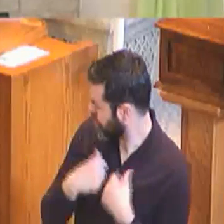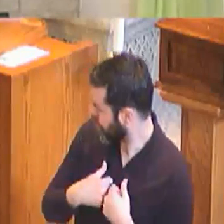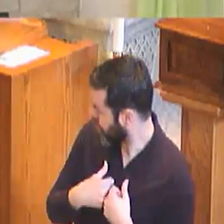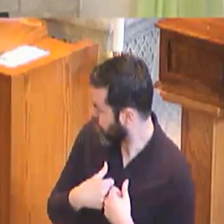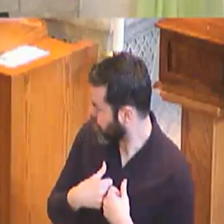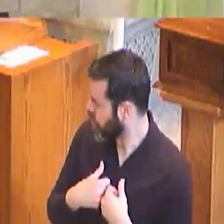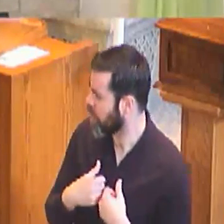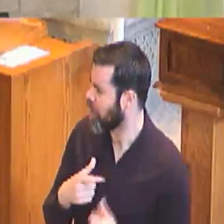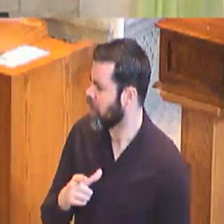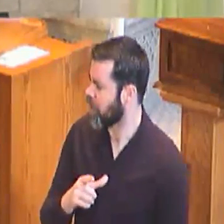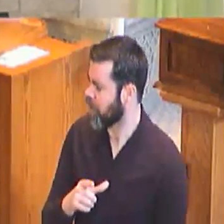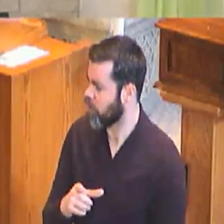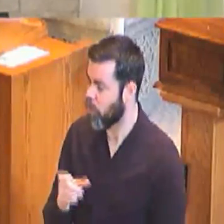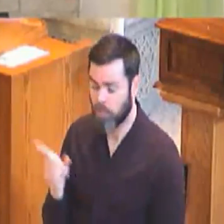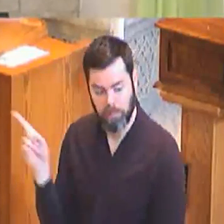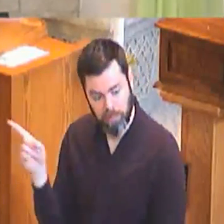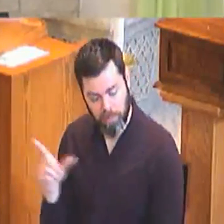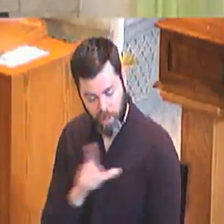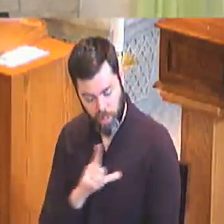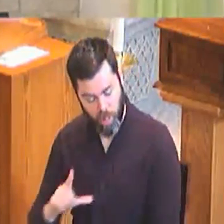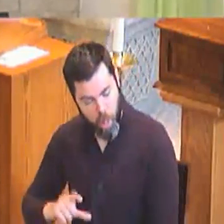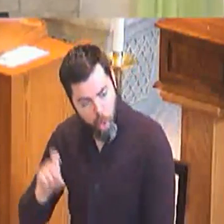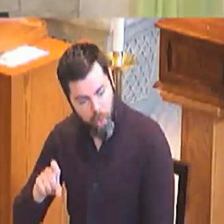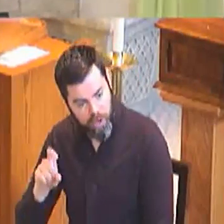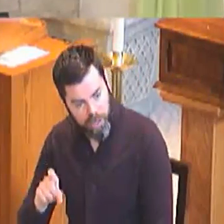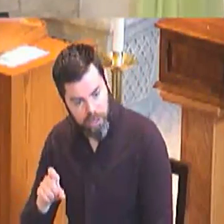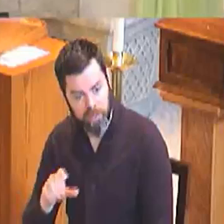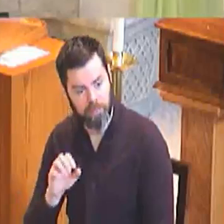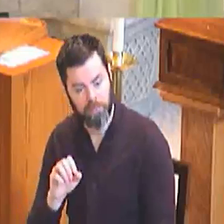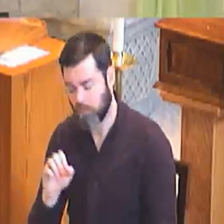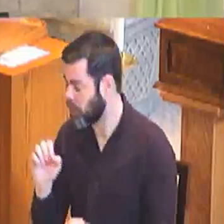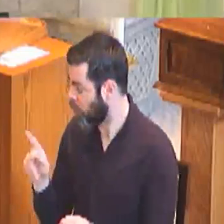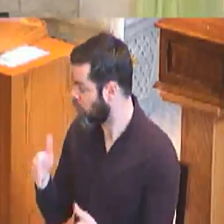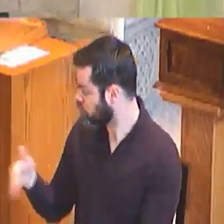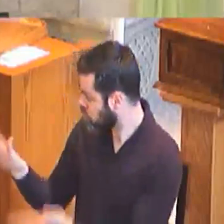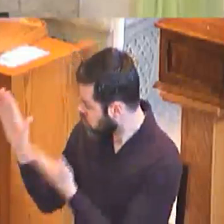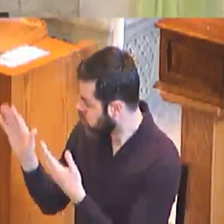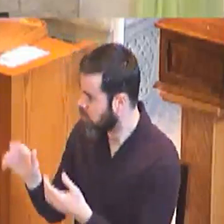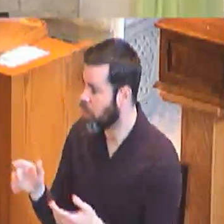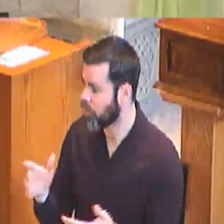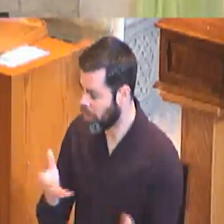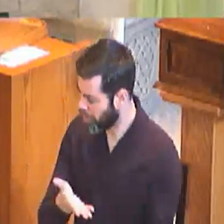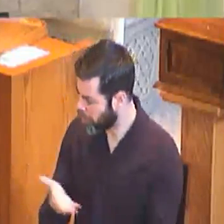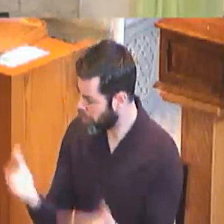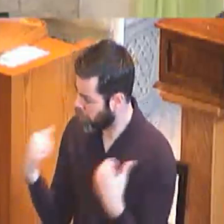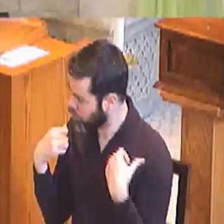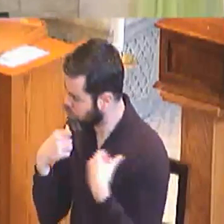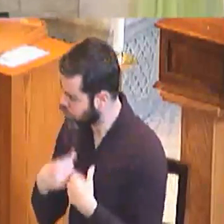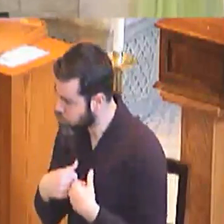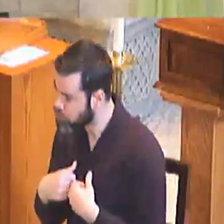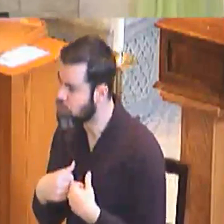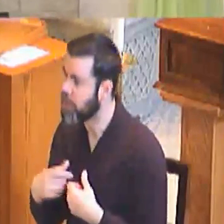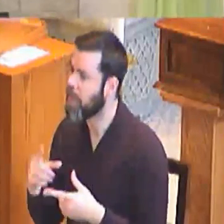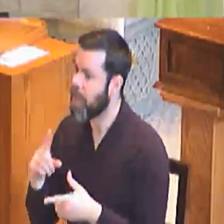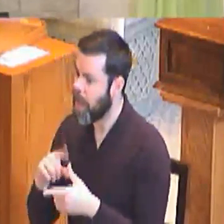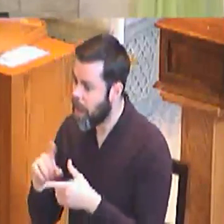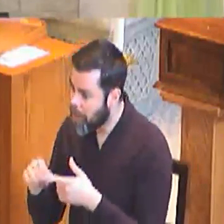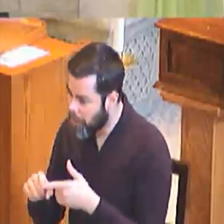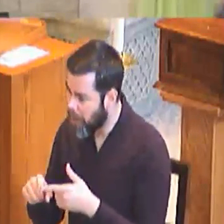it. And then they brought the colt to Jesus and threw their cloaks on it, and he sat on it, and many people spread their cloaks on the ground, and